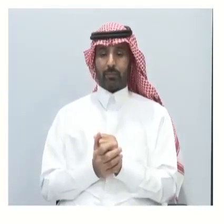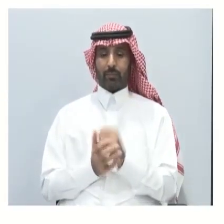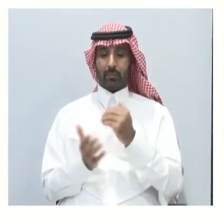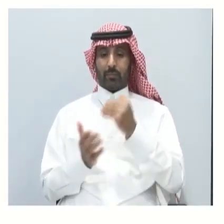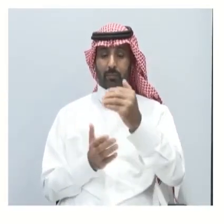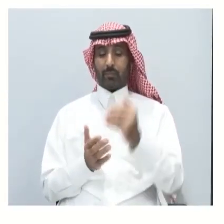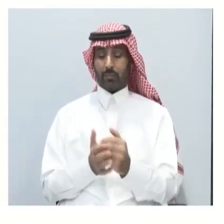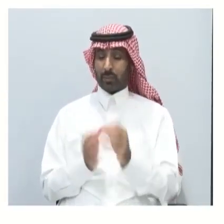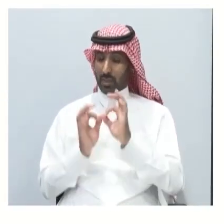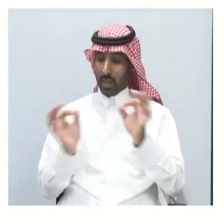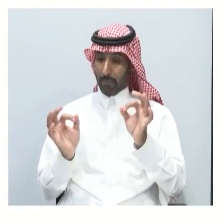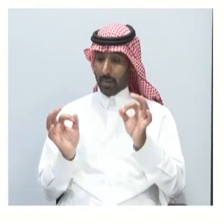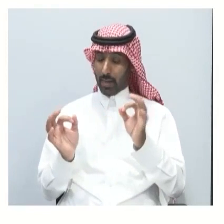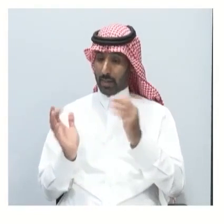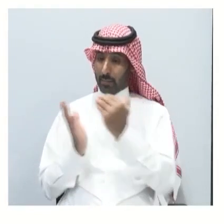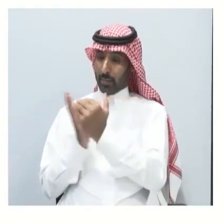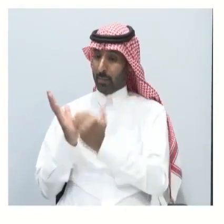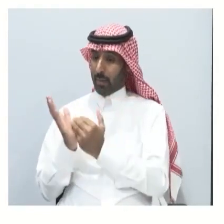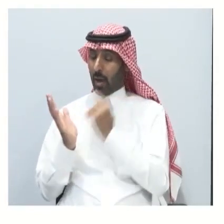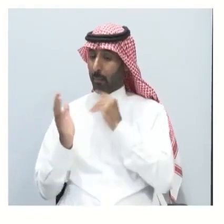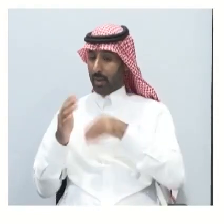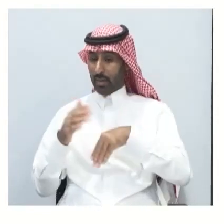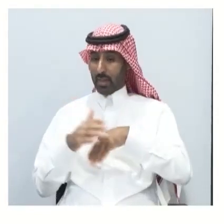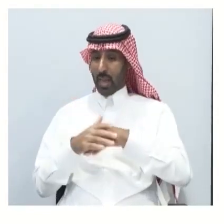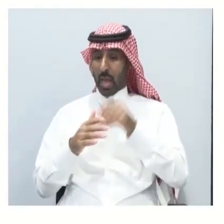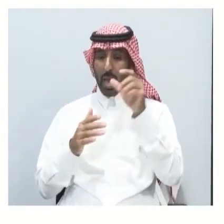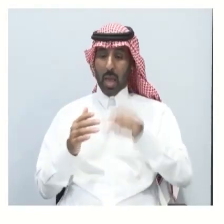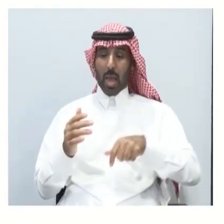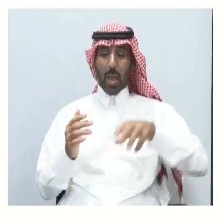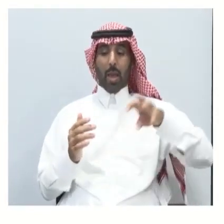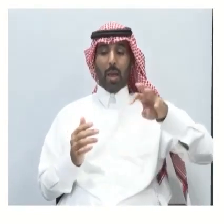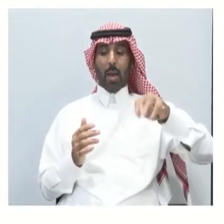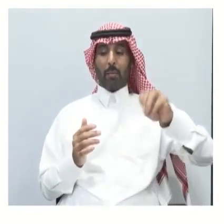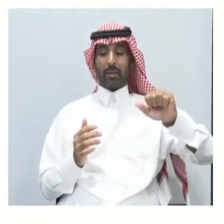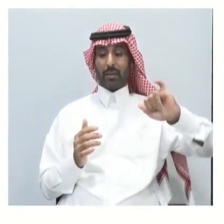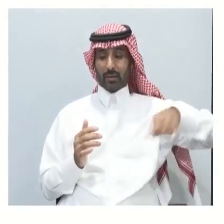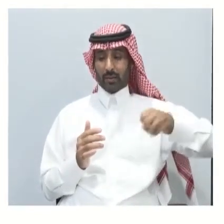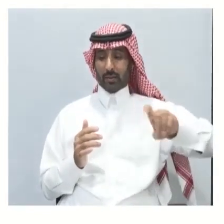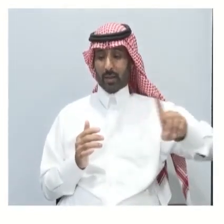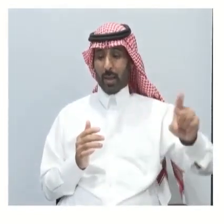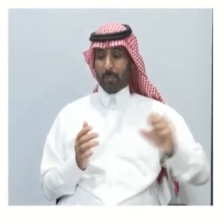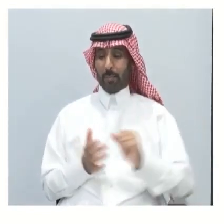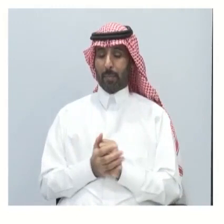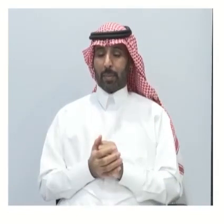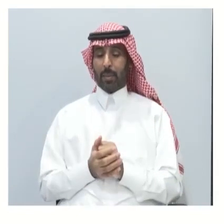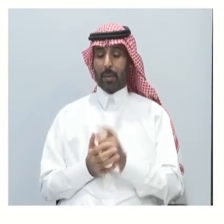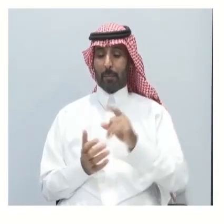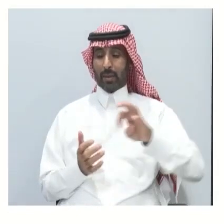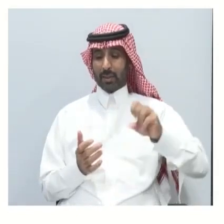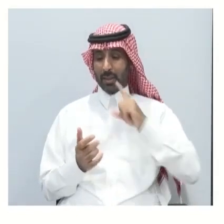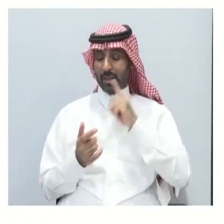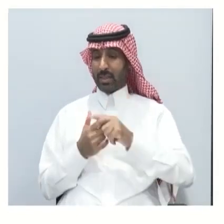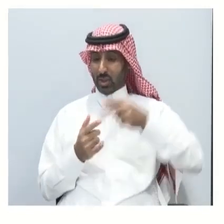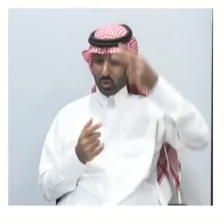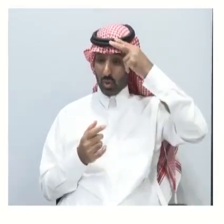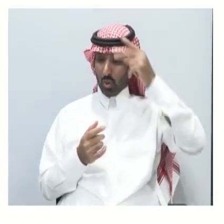Now we have here the complete paragraph that we have in the book about Majid Ahmed Abdullah. Majid Ahmed Abdullah is a